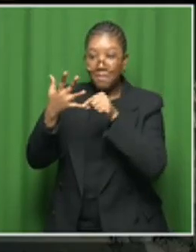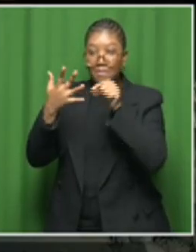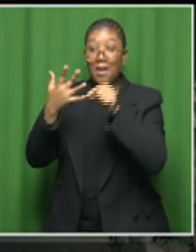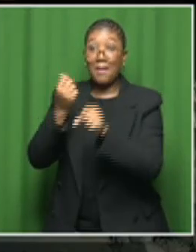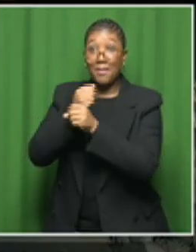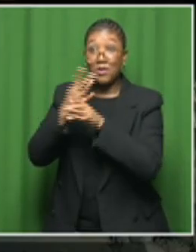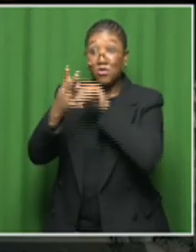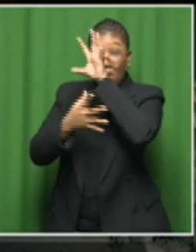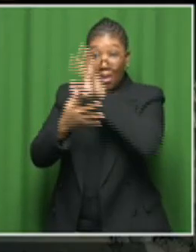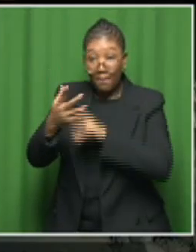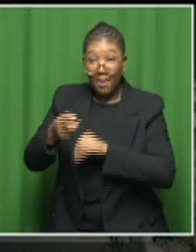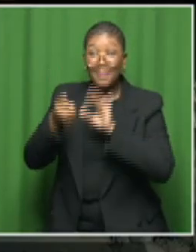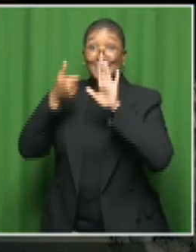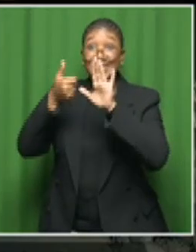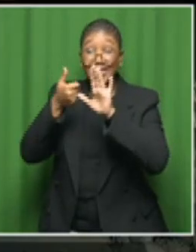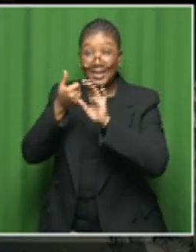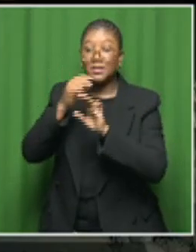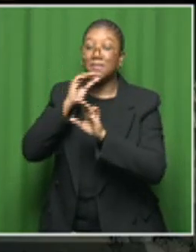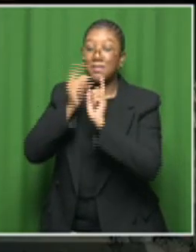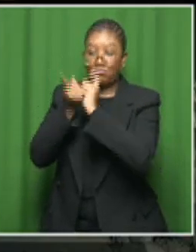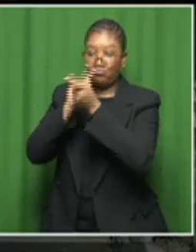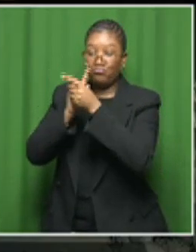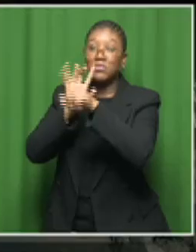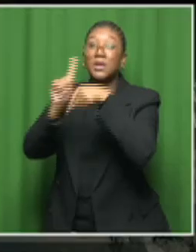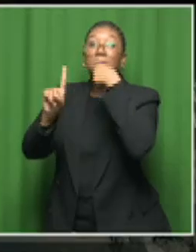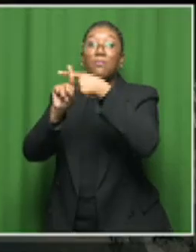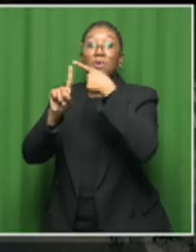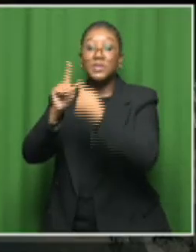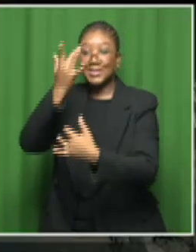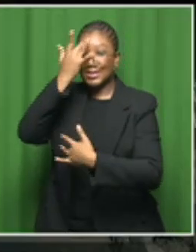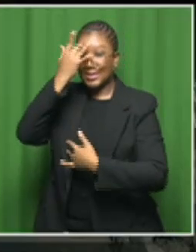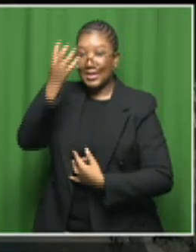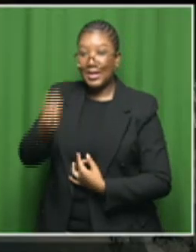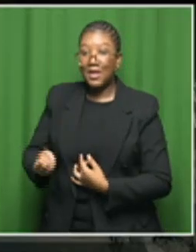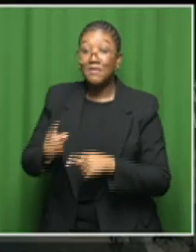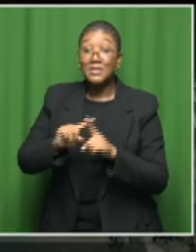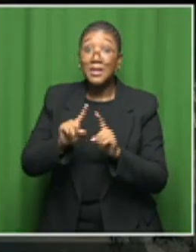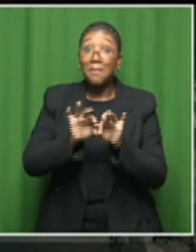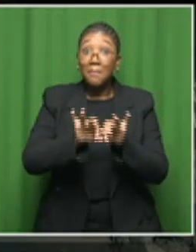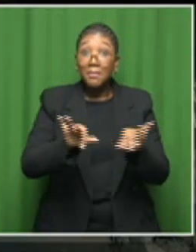So you understand why often people wait 6 or 7 years before they get